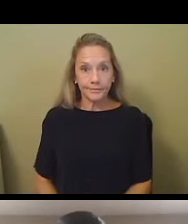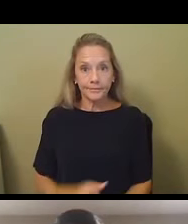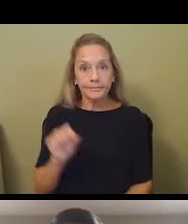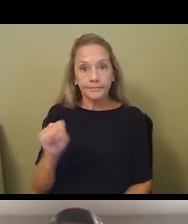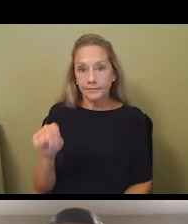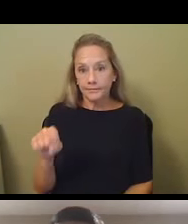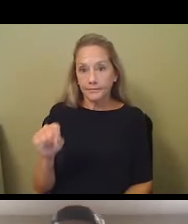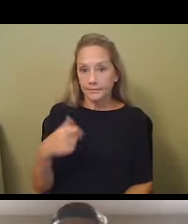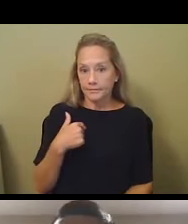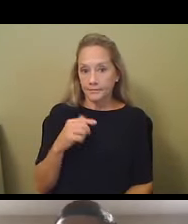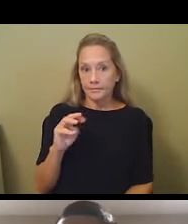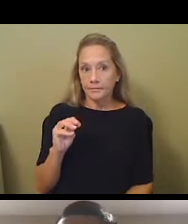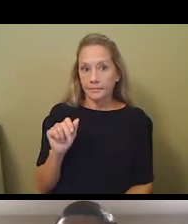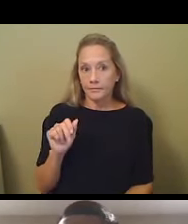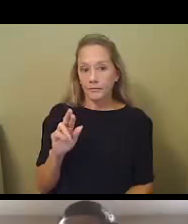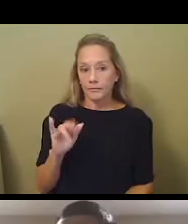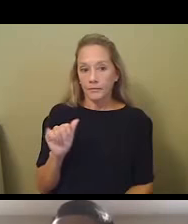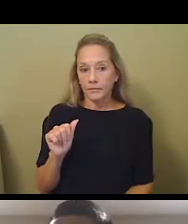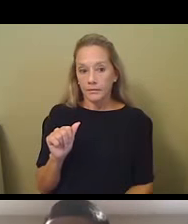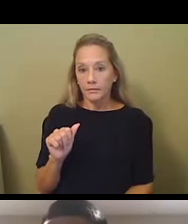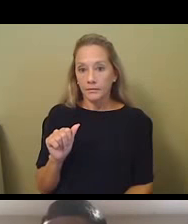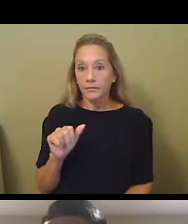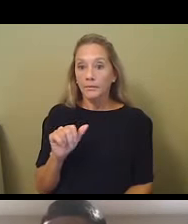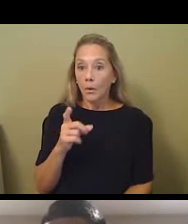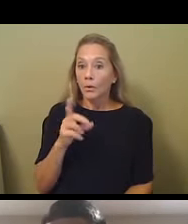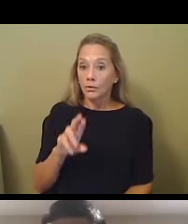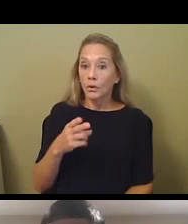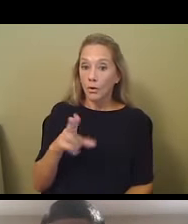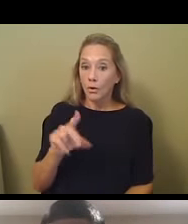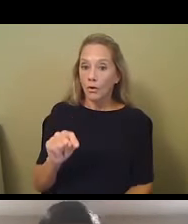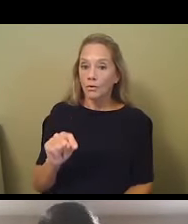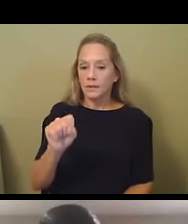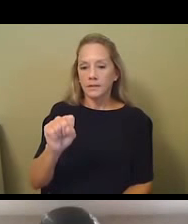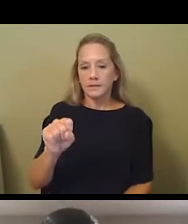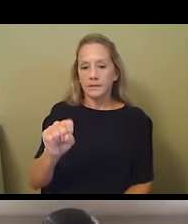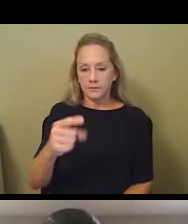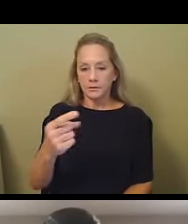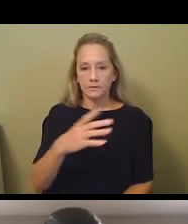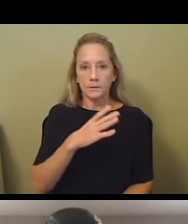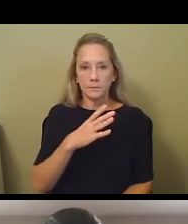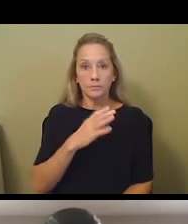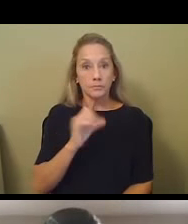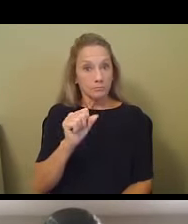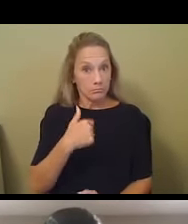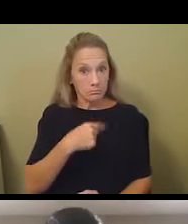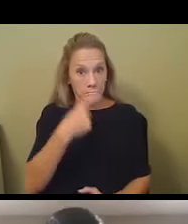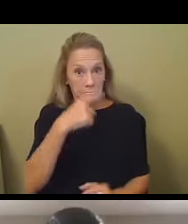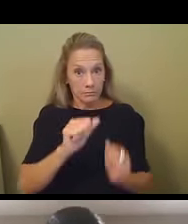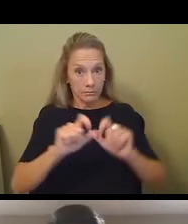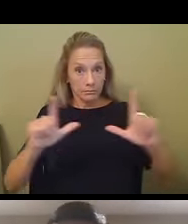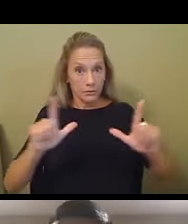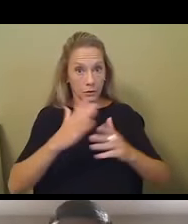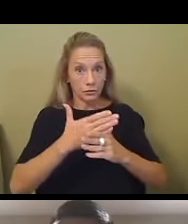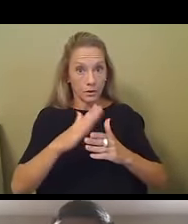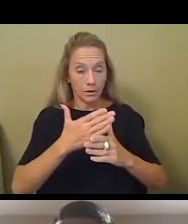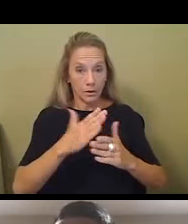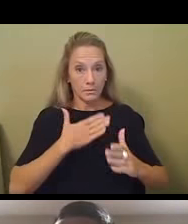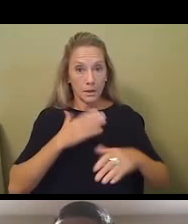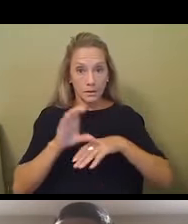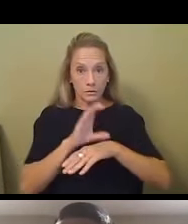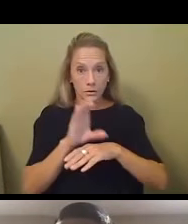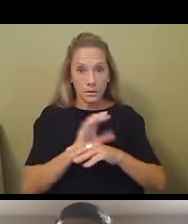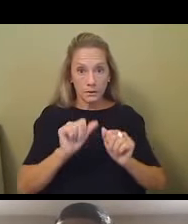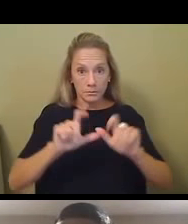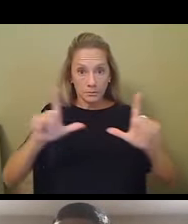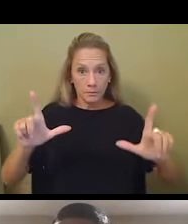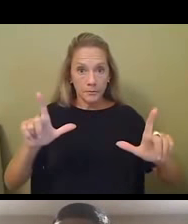Yes, this is Maria. I'd like to bring up some new business. Dr. Hurt first, thank you. Yeah, if I can share my screen, please.